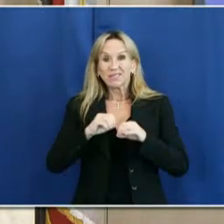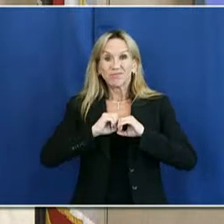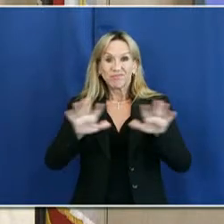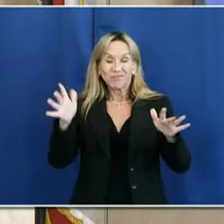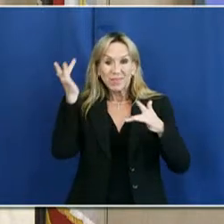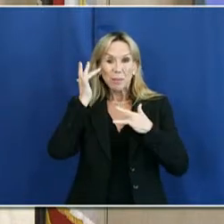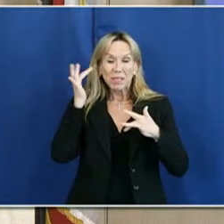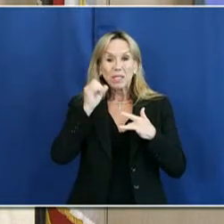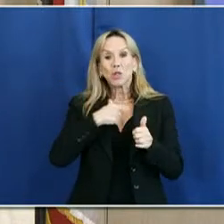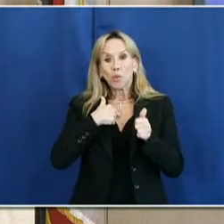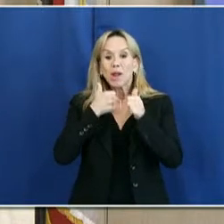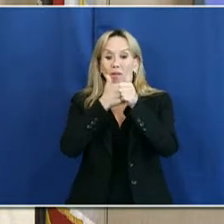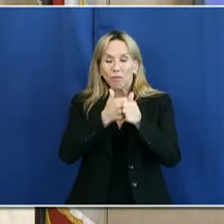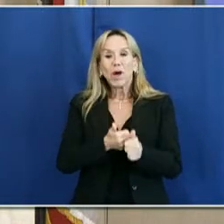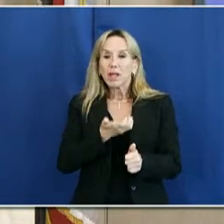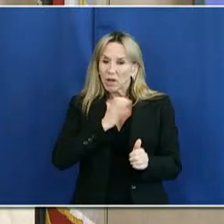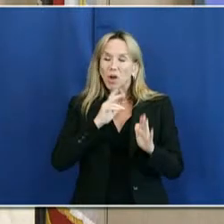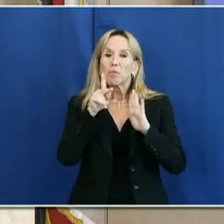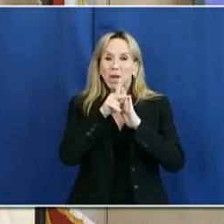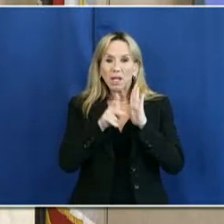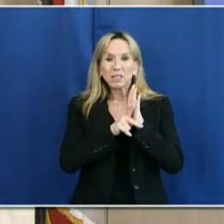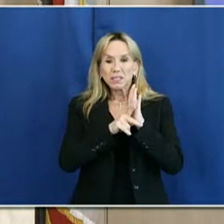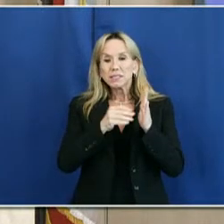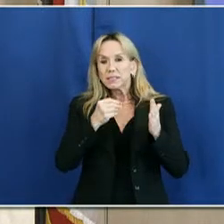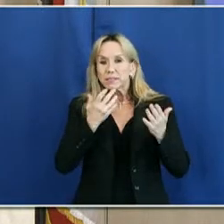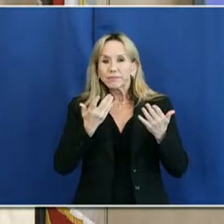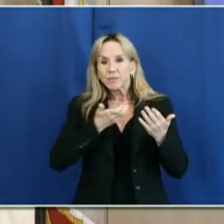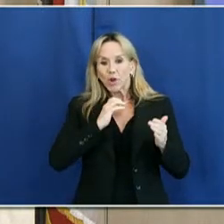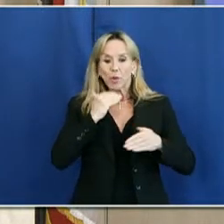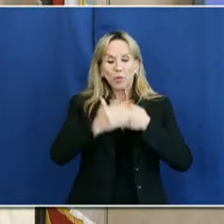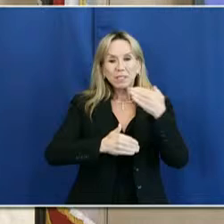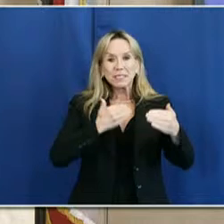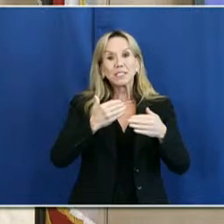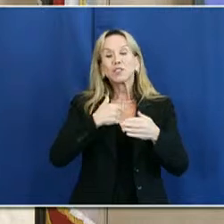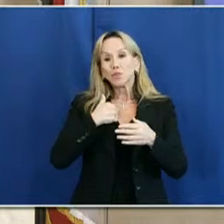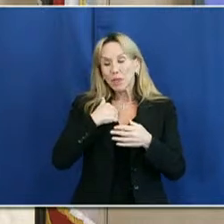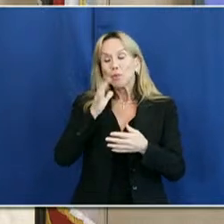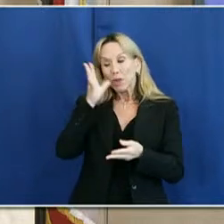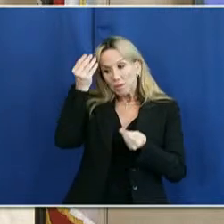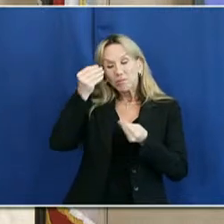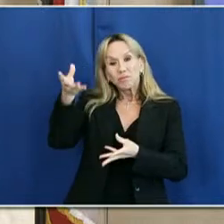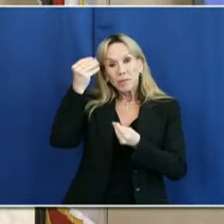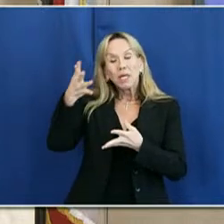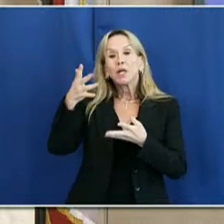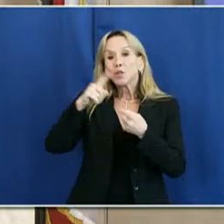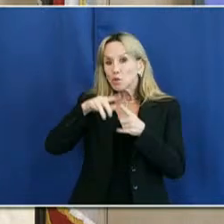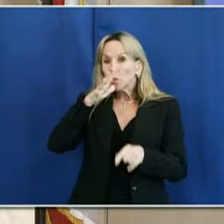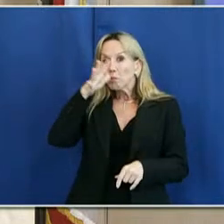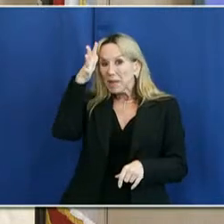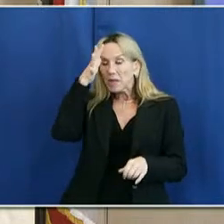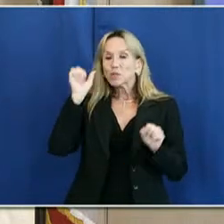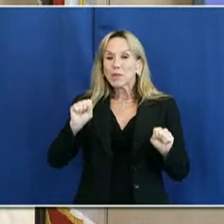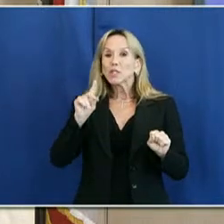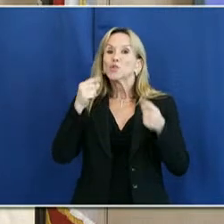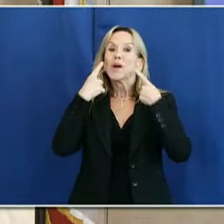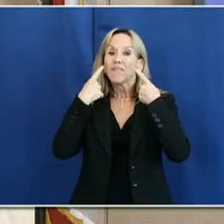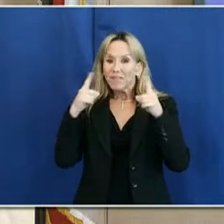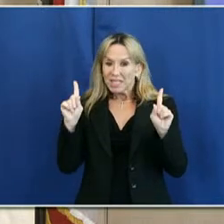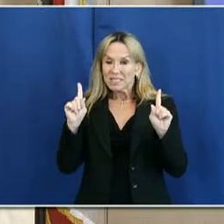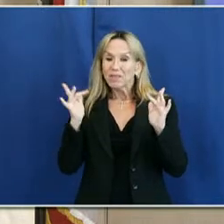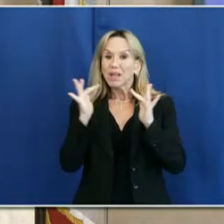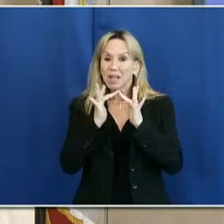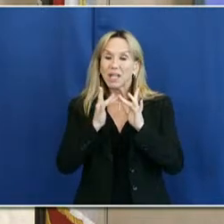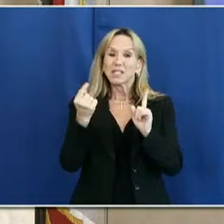are following our own policies and procedures about getting information from parents to be able to do effective contact tracing.